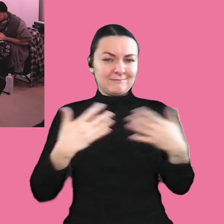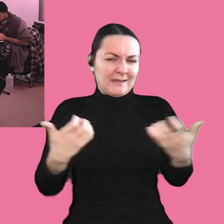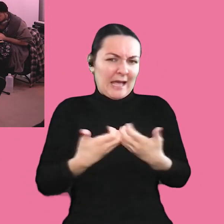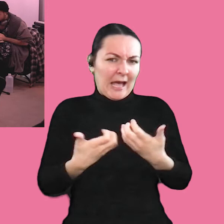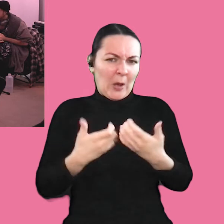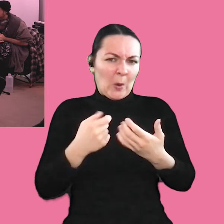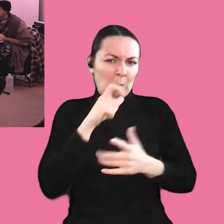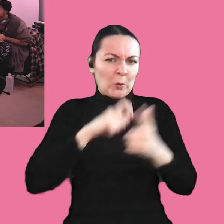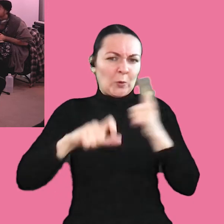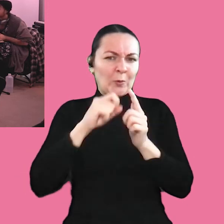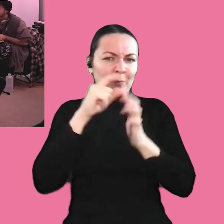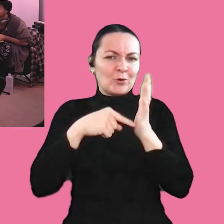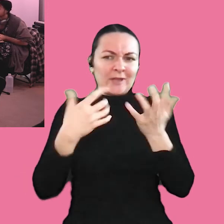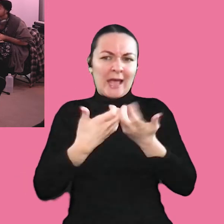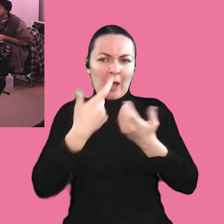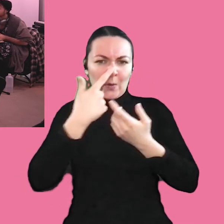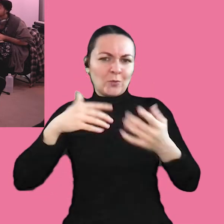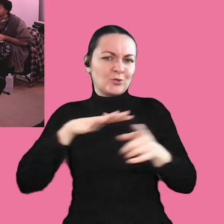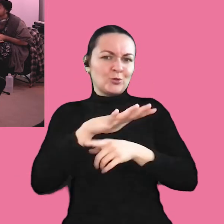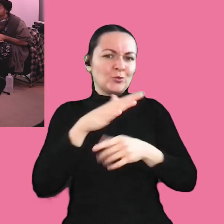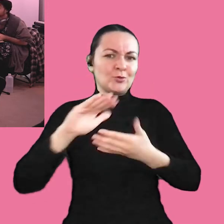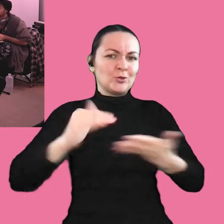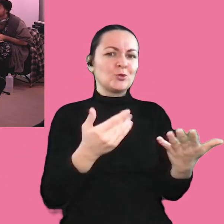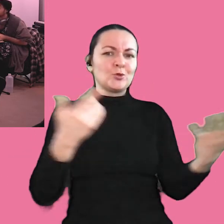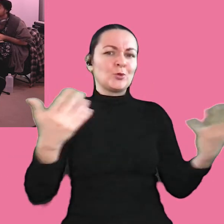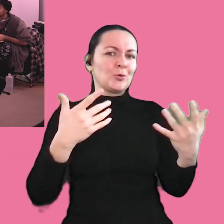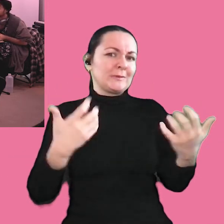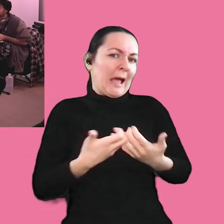you tell us, how did you introduce the project to the community?